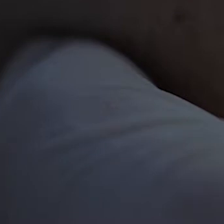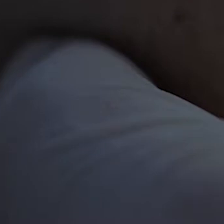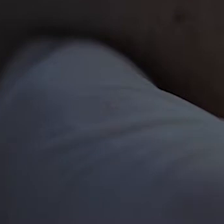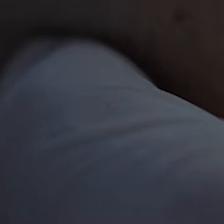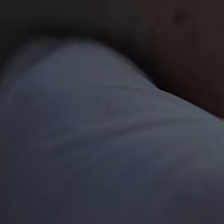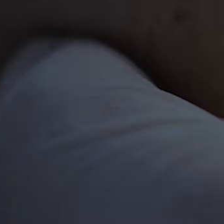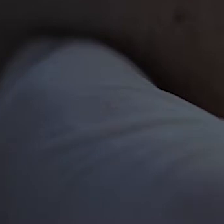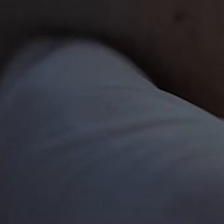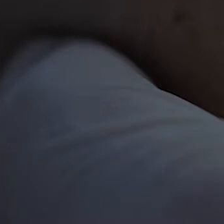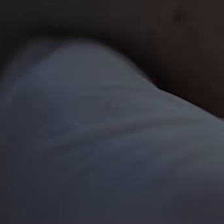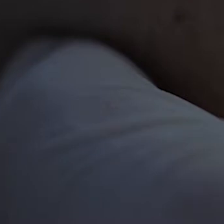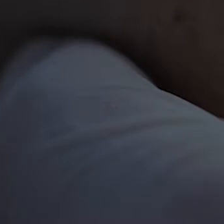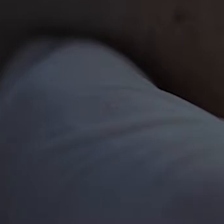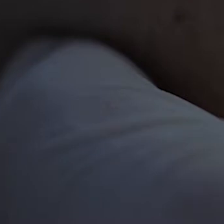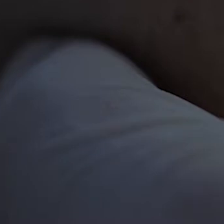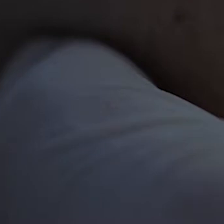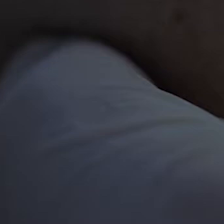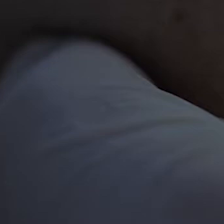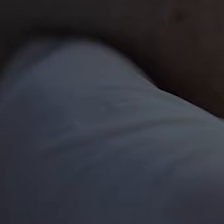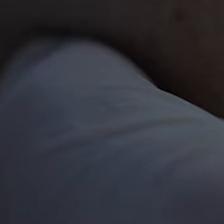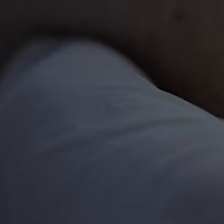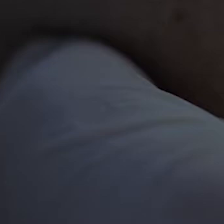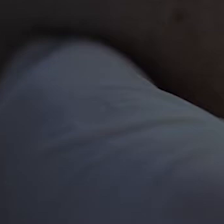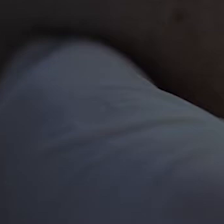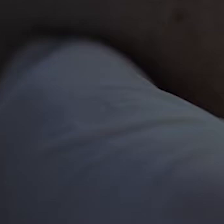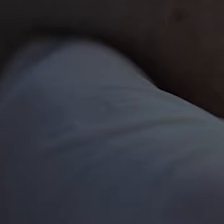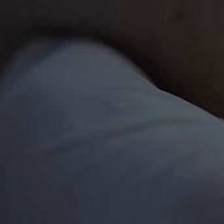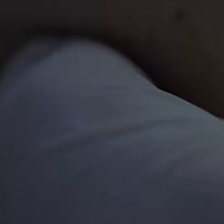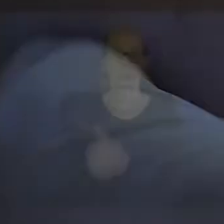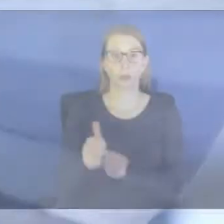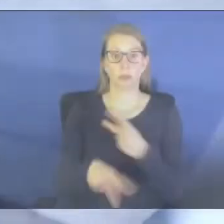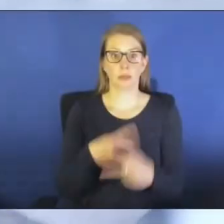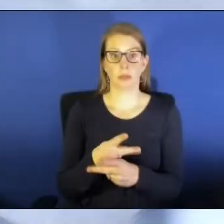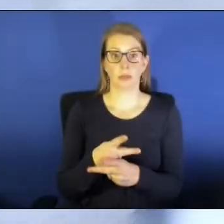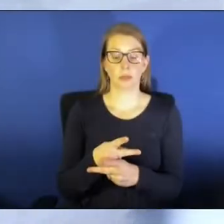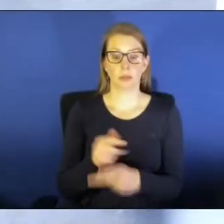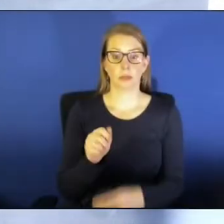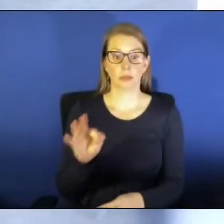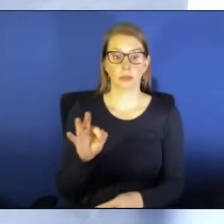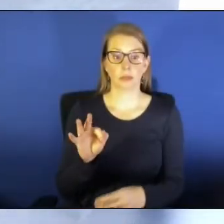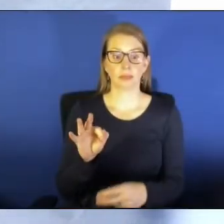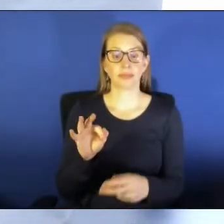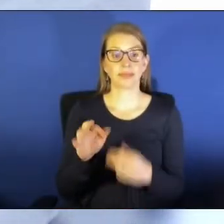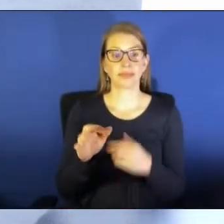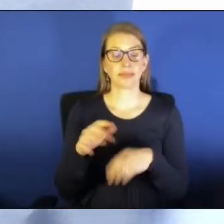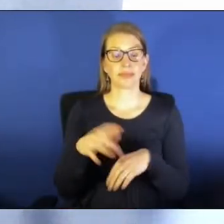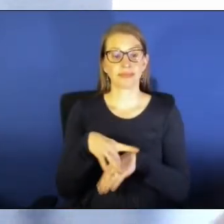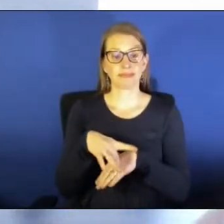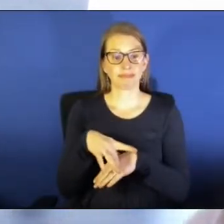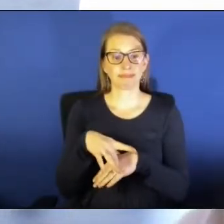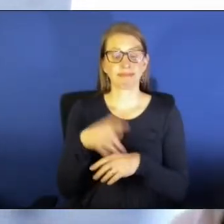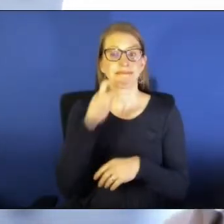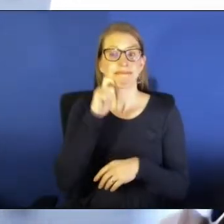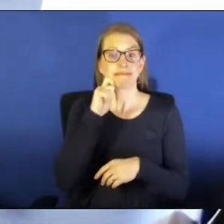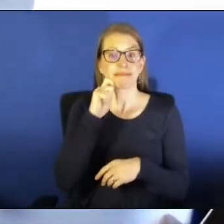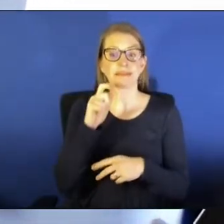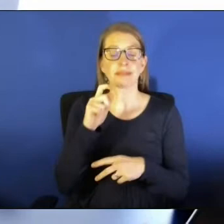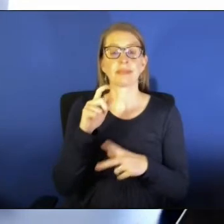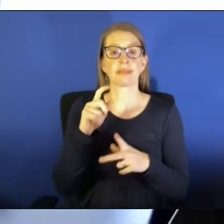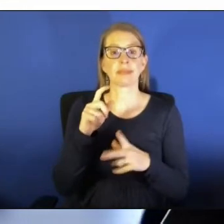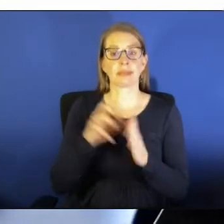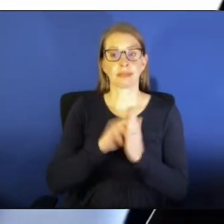most dangerous form of skin cancer. There are all kinds of treatments being tested, including something